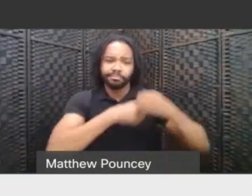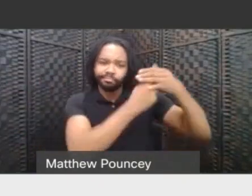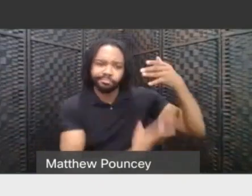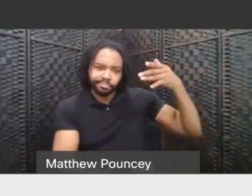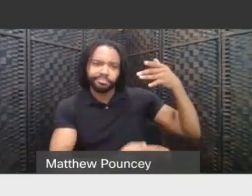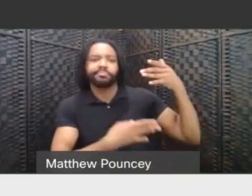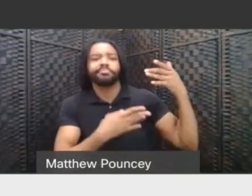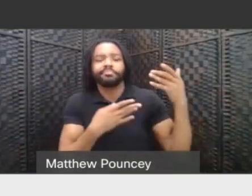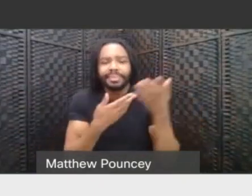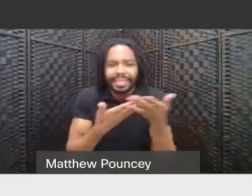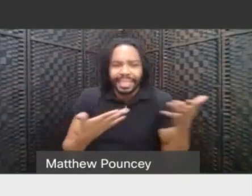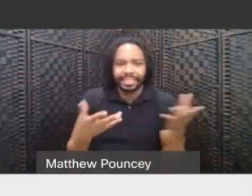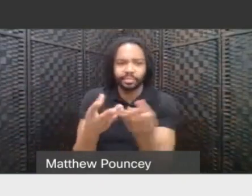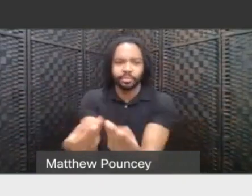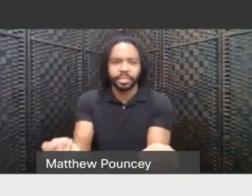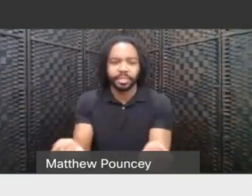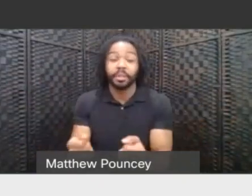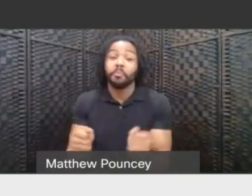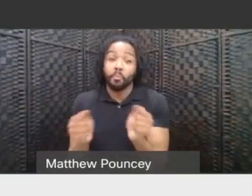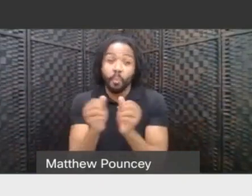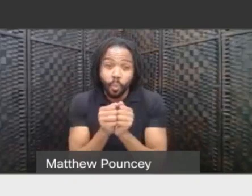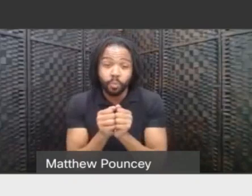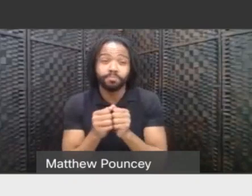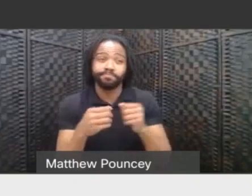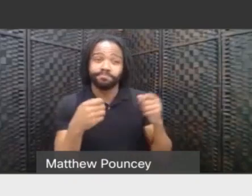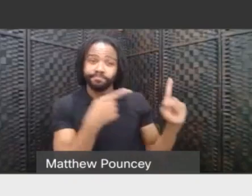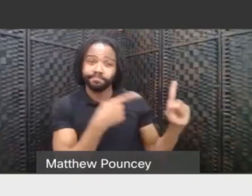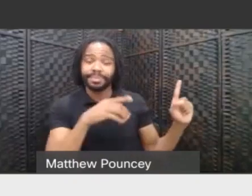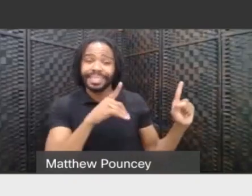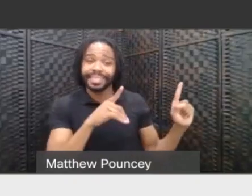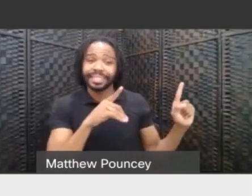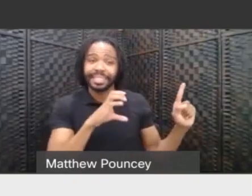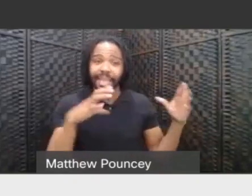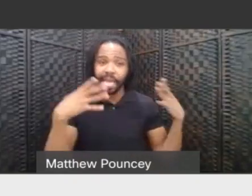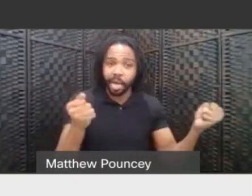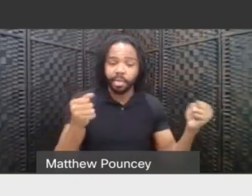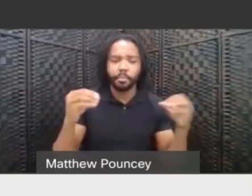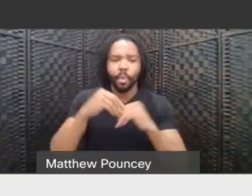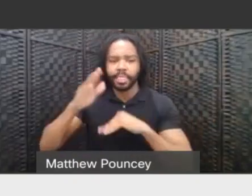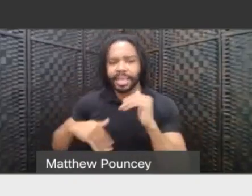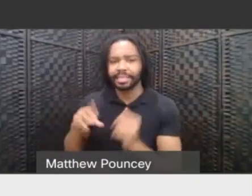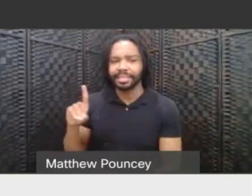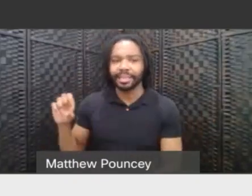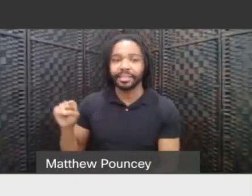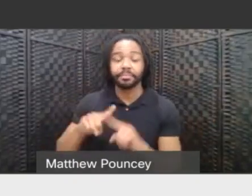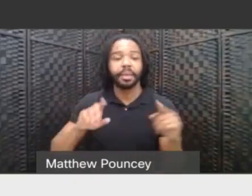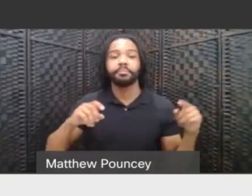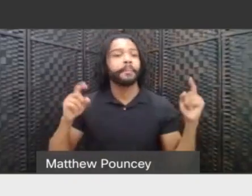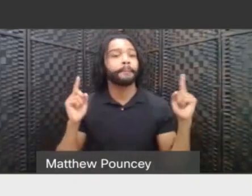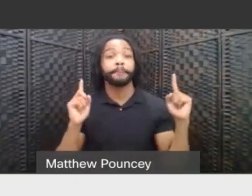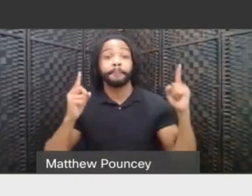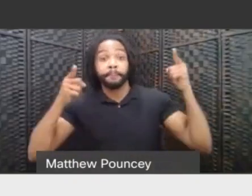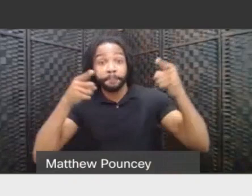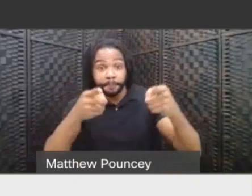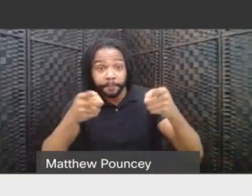available, more so to DC Health, quite frankly, than to DDS. But the focus will be when